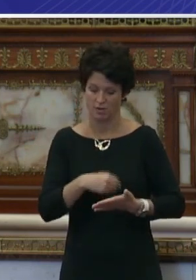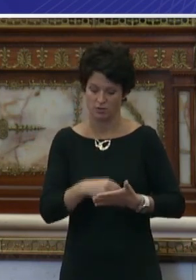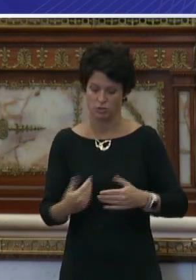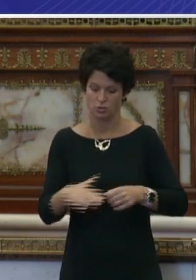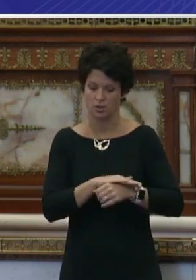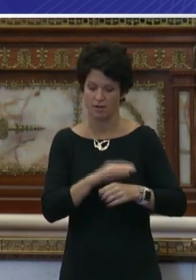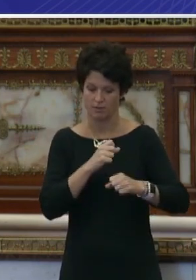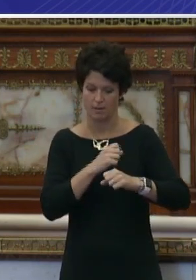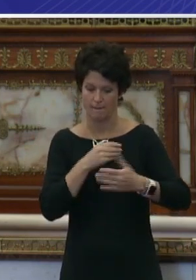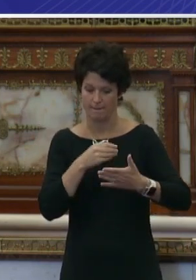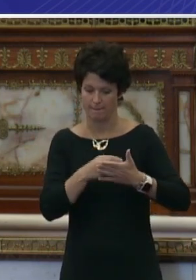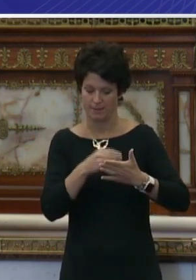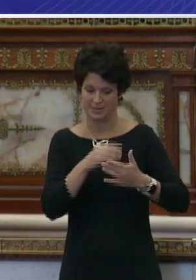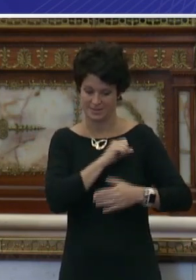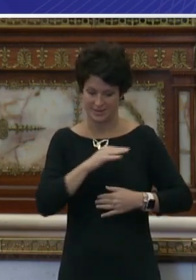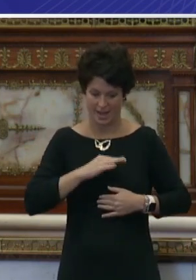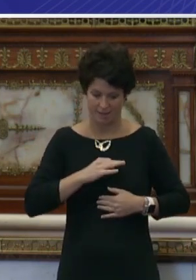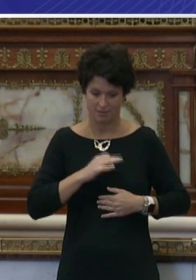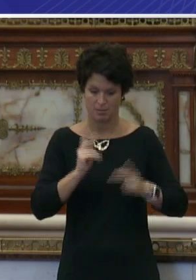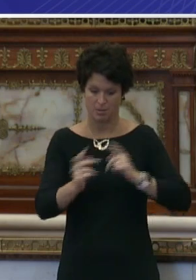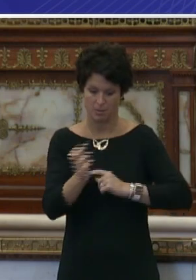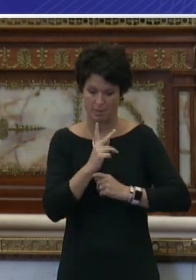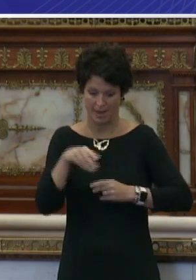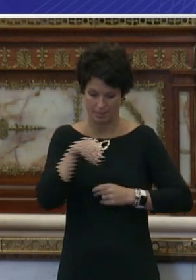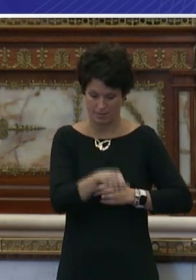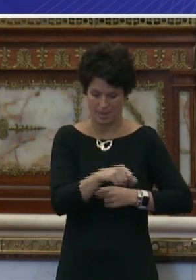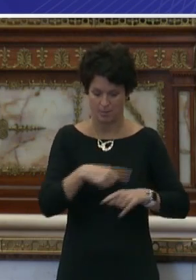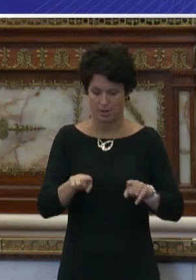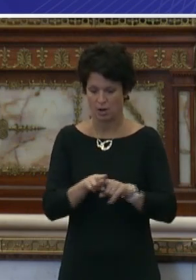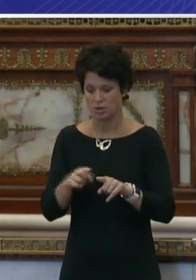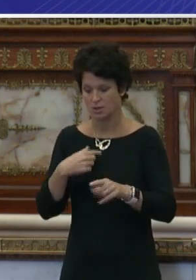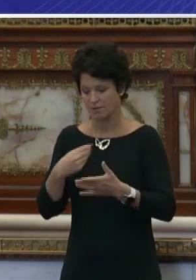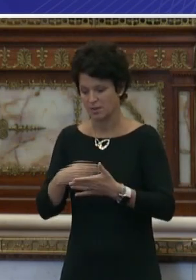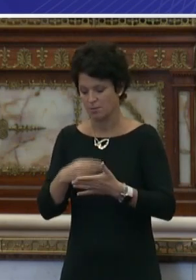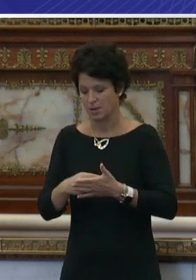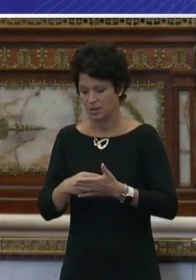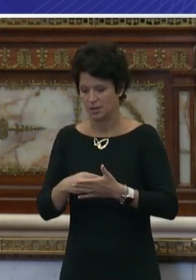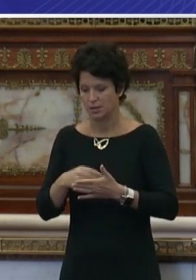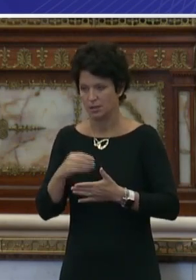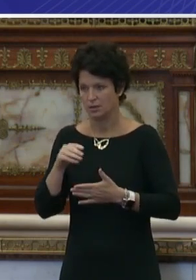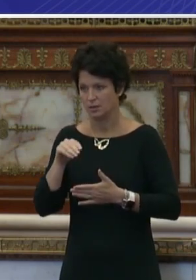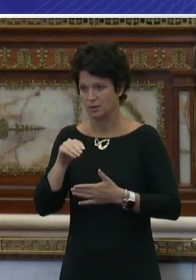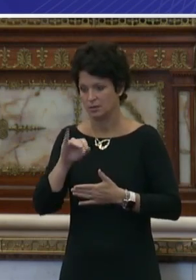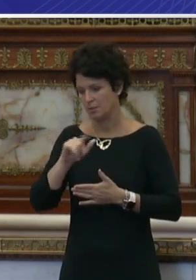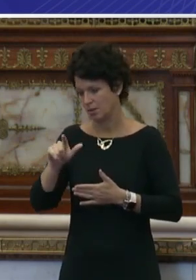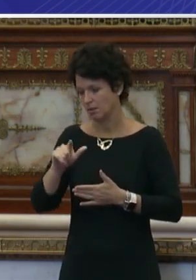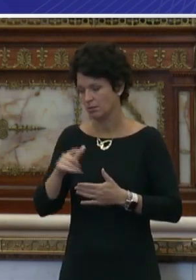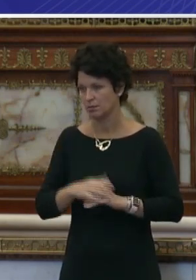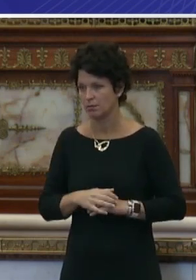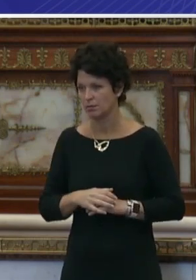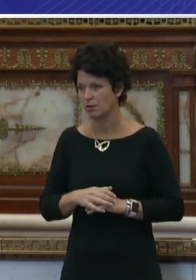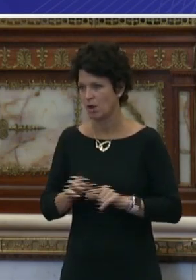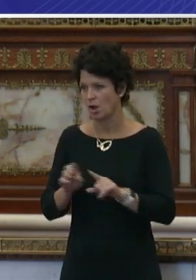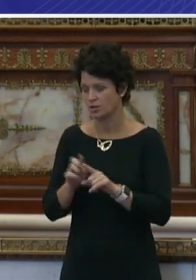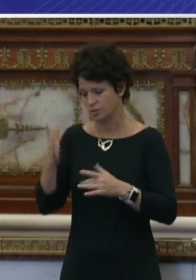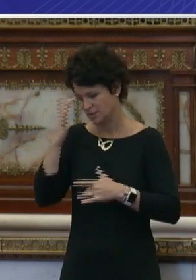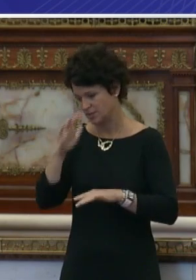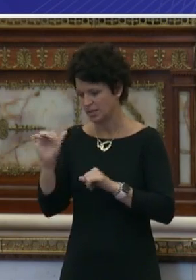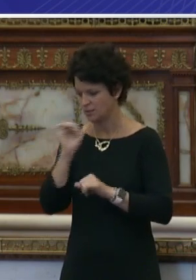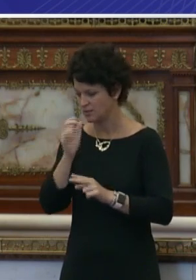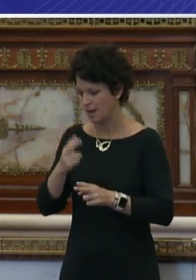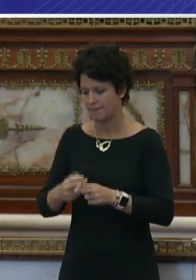current overhead and pay returning employees, but also the reserves to pay the cost the bill would impose. Additionally, sick leave was not